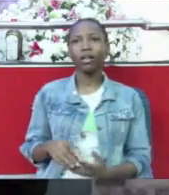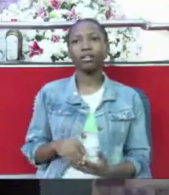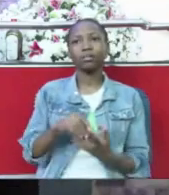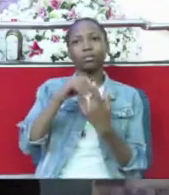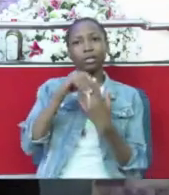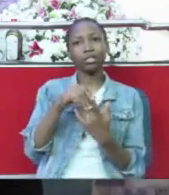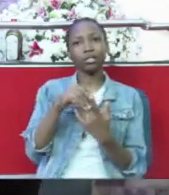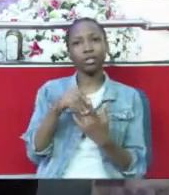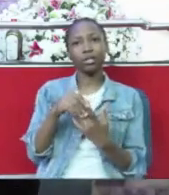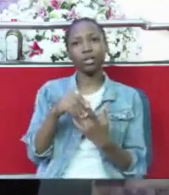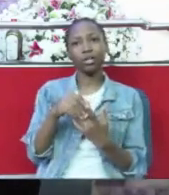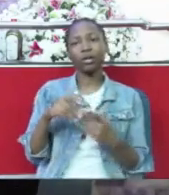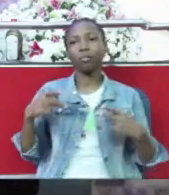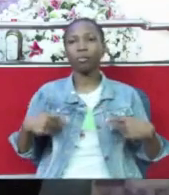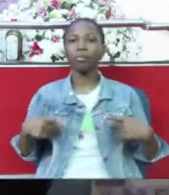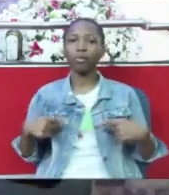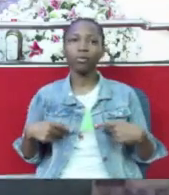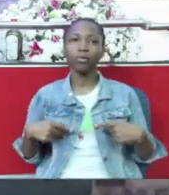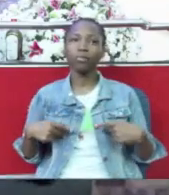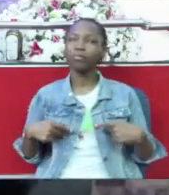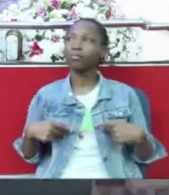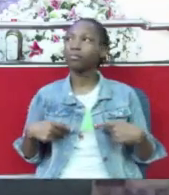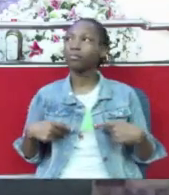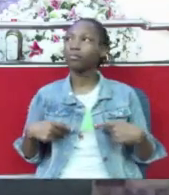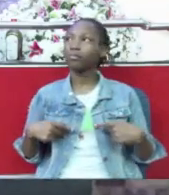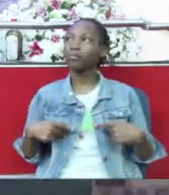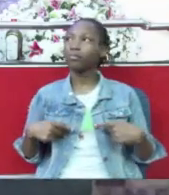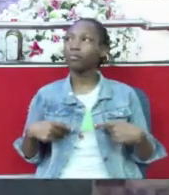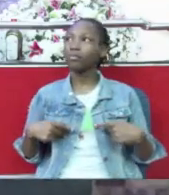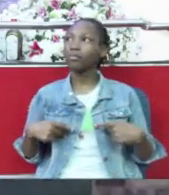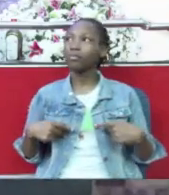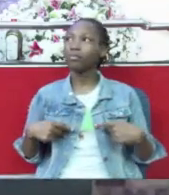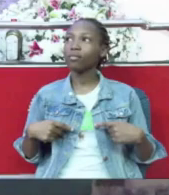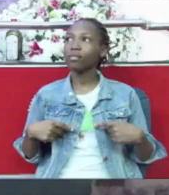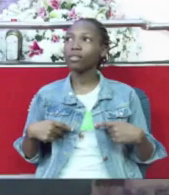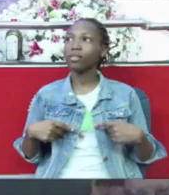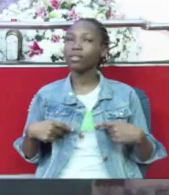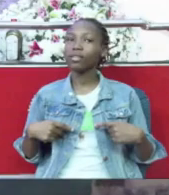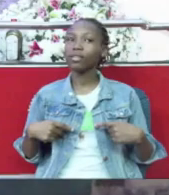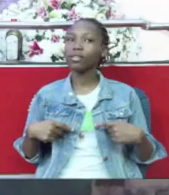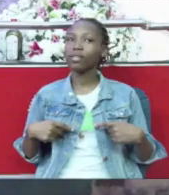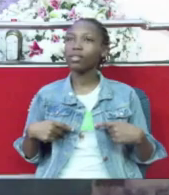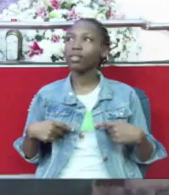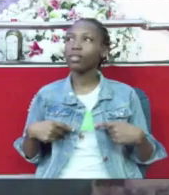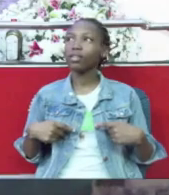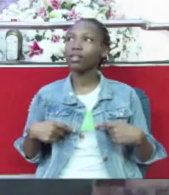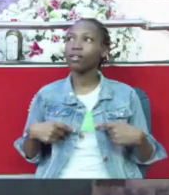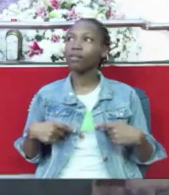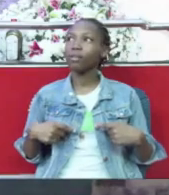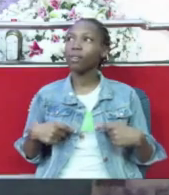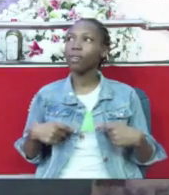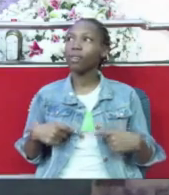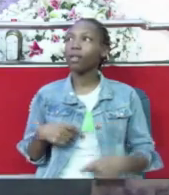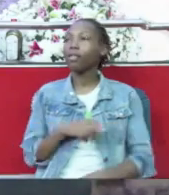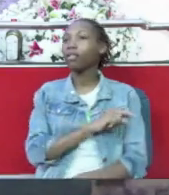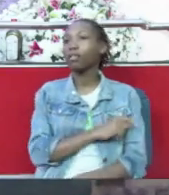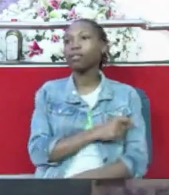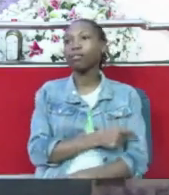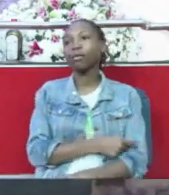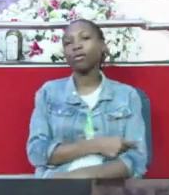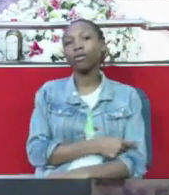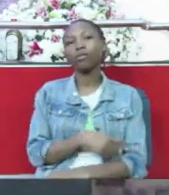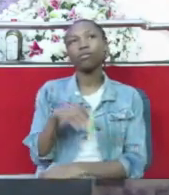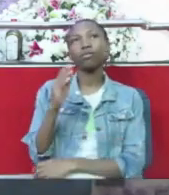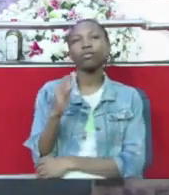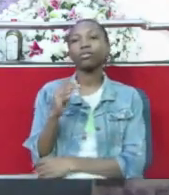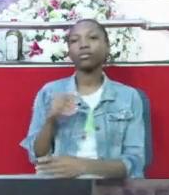This is actually the best in God's strategy to reach the world that he has caused us to have right now. Mpango wa Mungu kufikia dunia ambayo